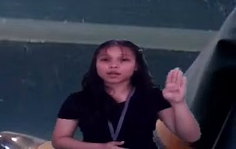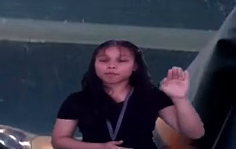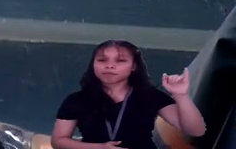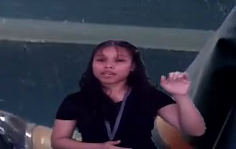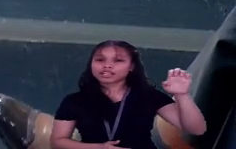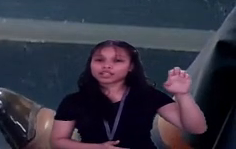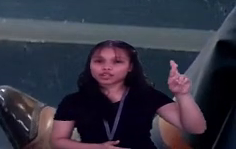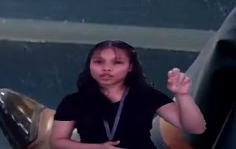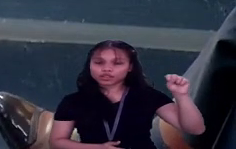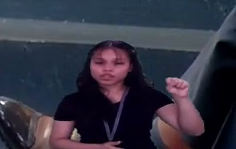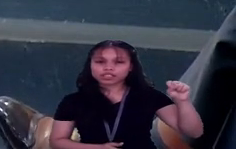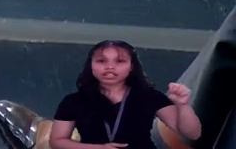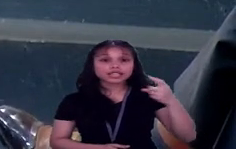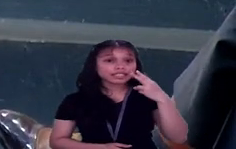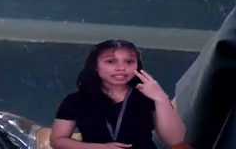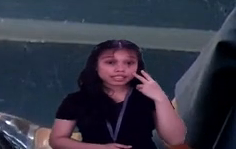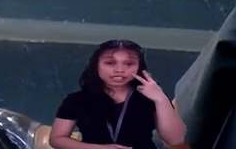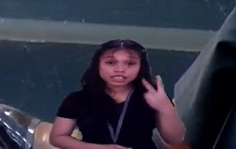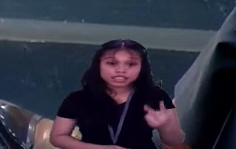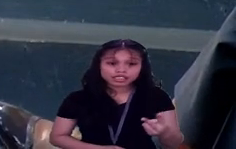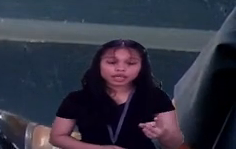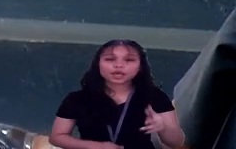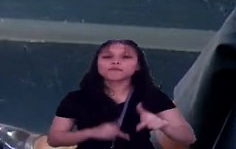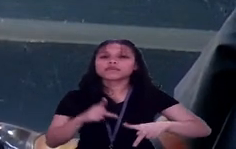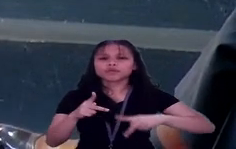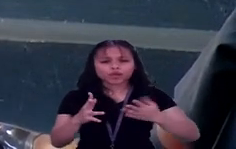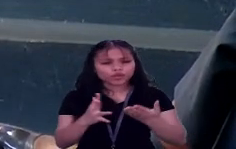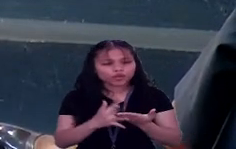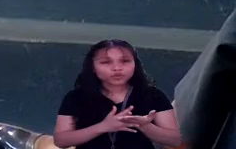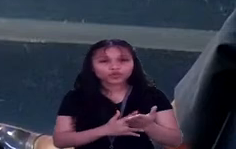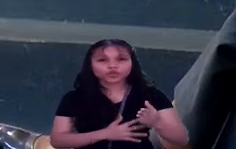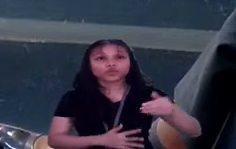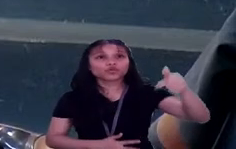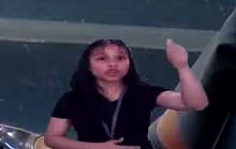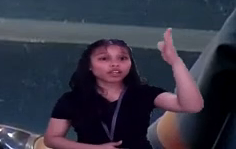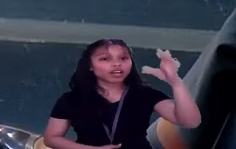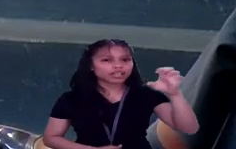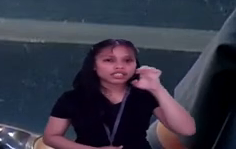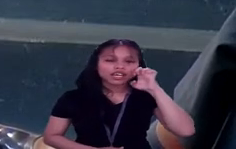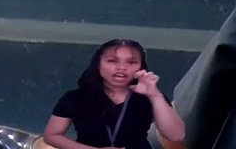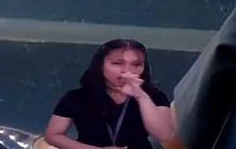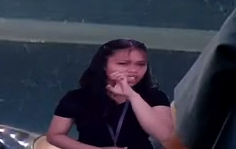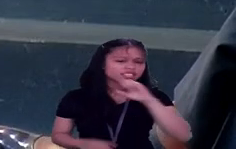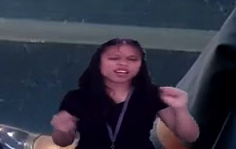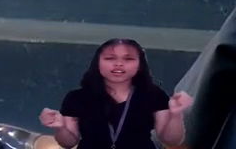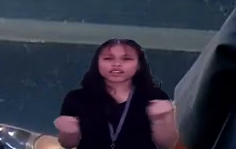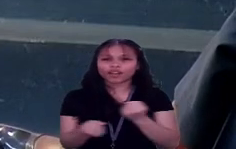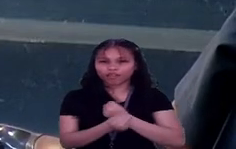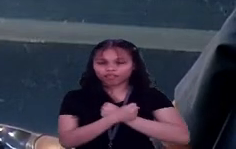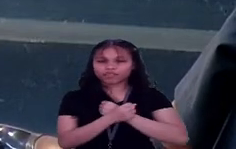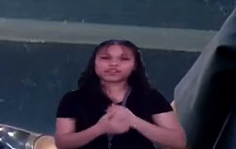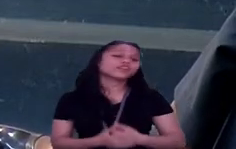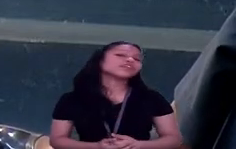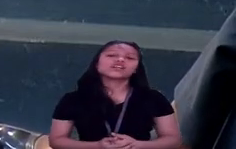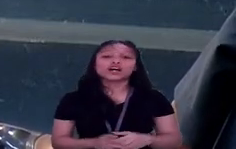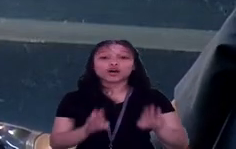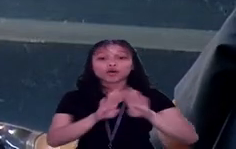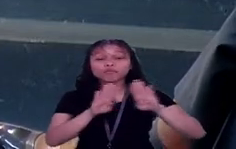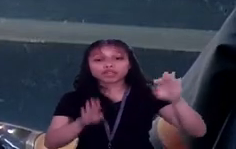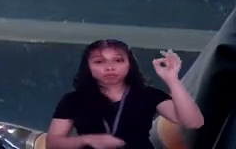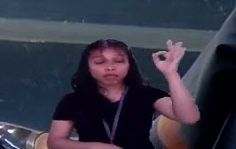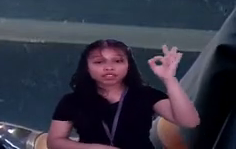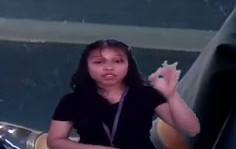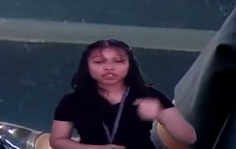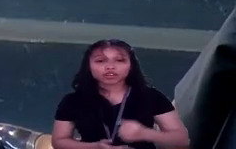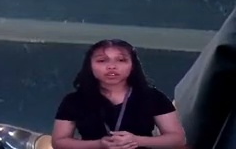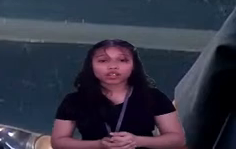said, we need to see people through the eyes of Christ and through the eyes of compassion. And I opened up to my pastor. I told him